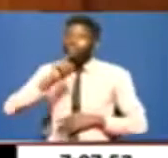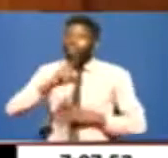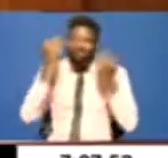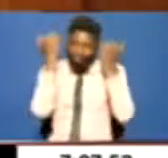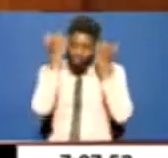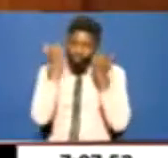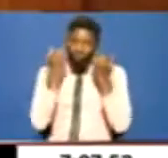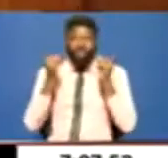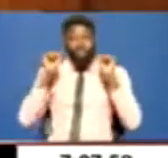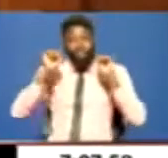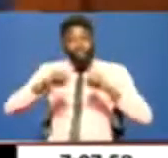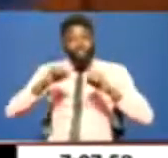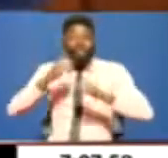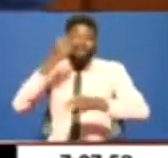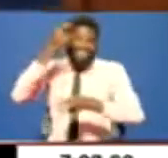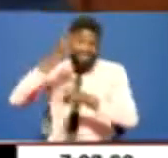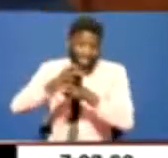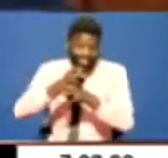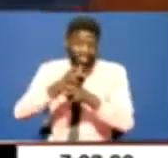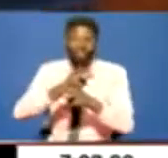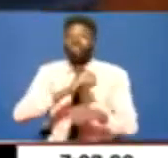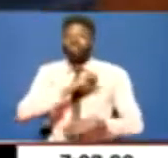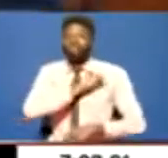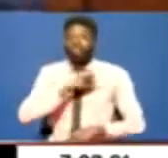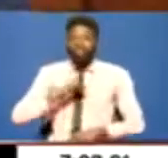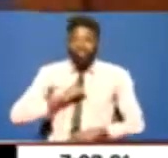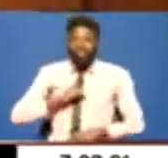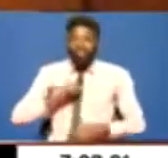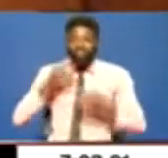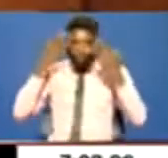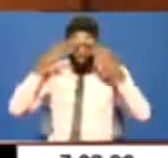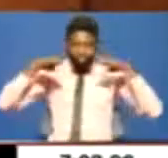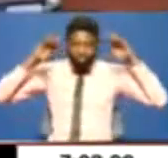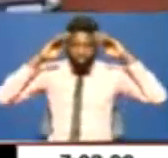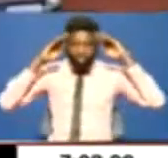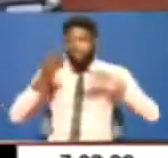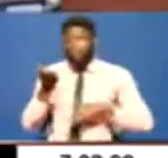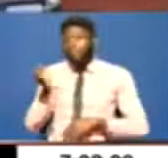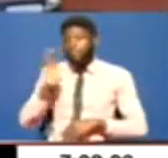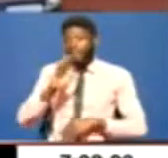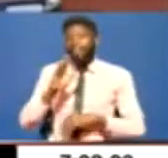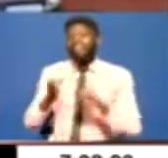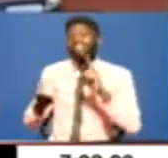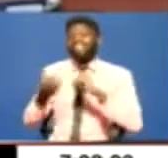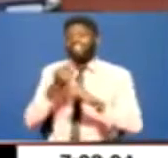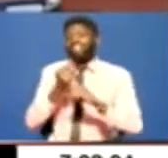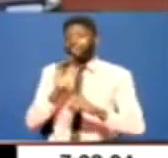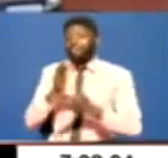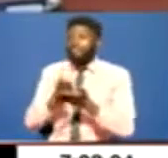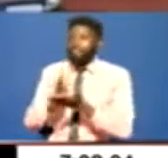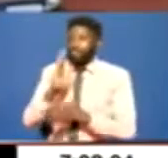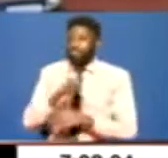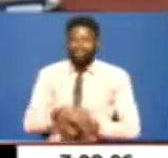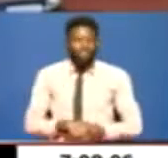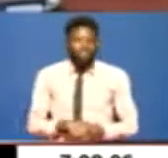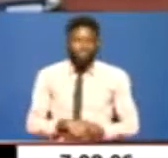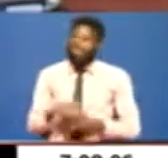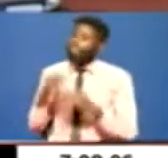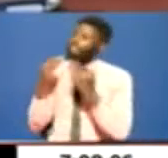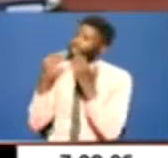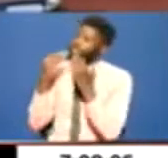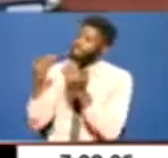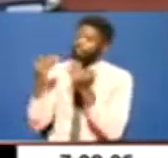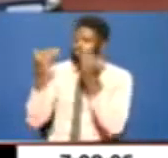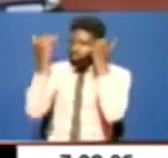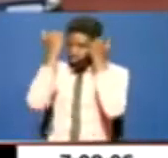difficult for Senator Mwaura to get back his rights. And I want to thank the judiciary for being independent